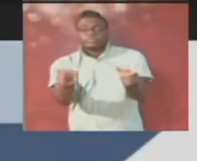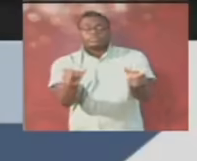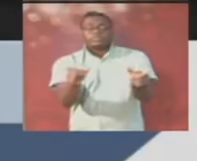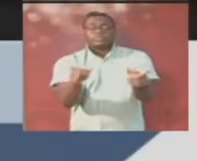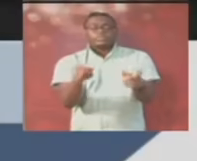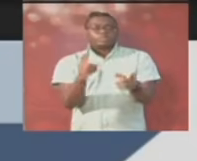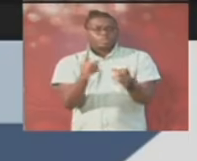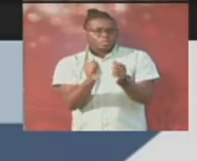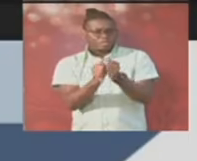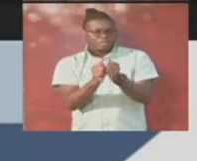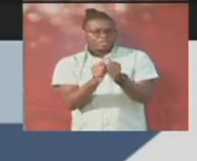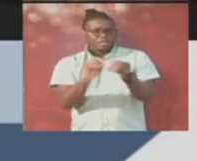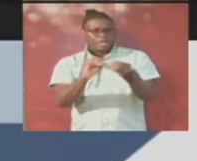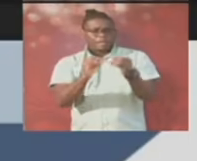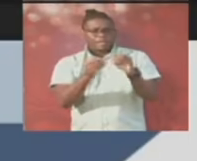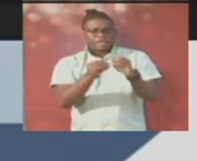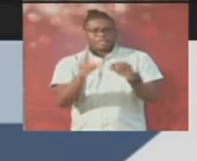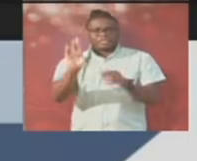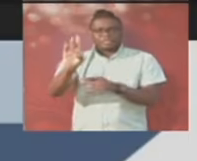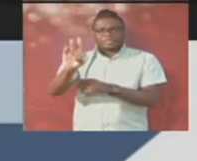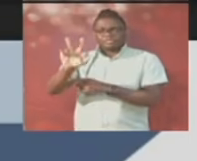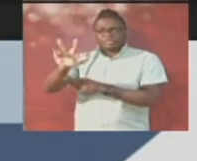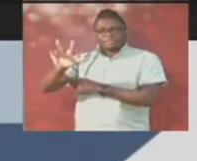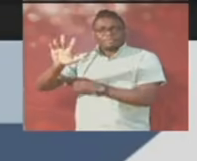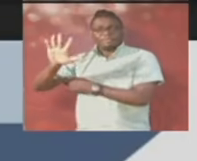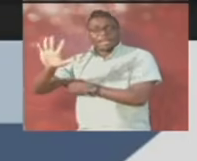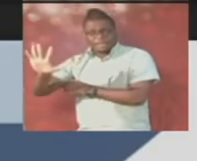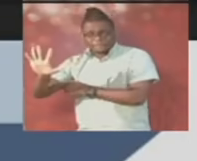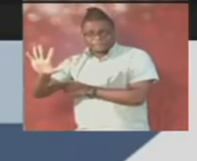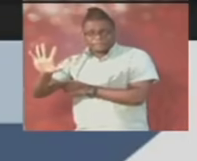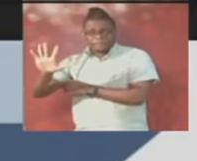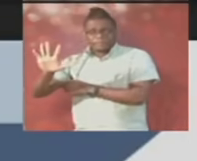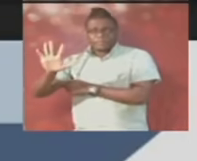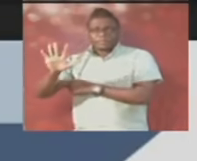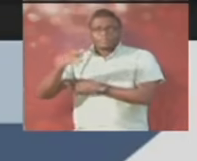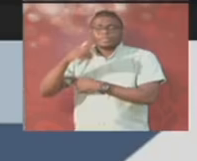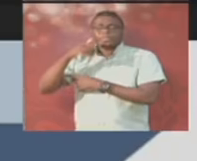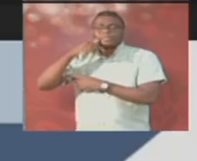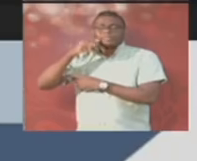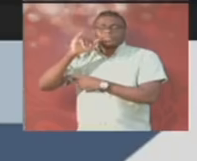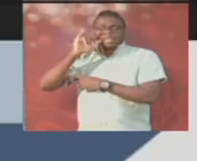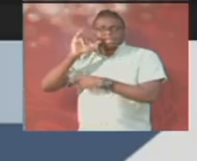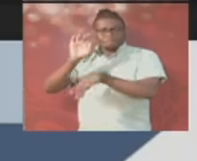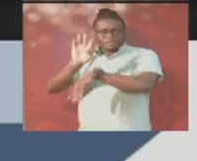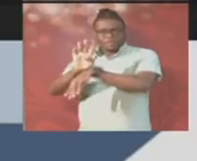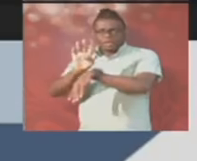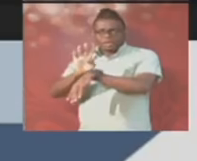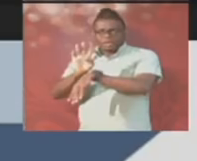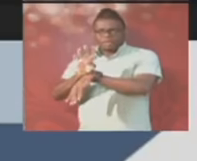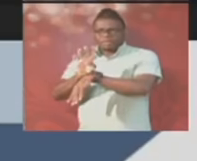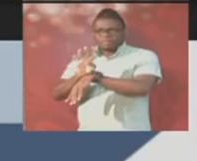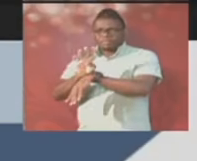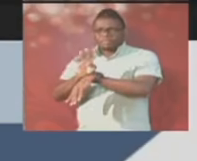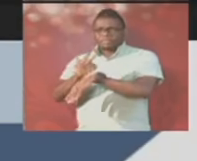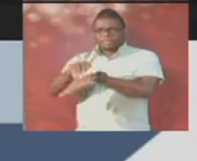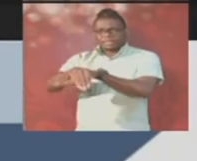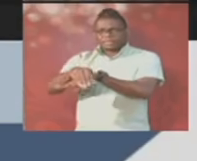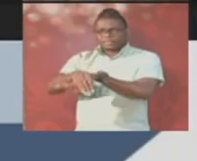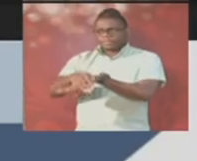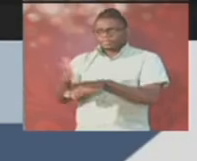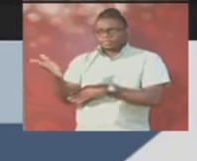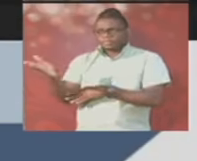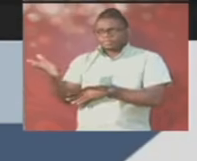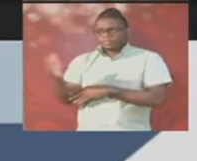number 735 for the Trinidad, as per the media release that was released at 4 p.m.